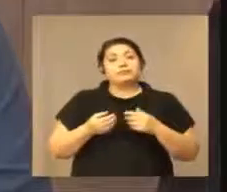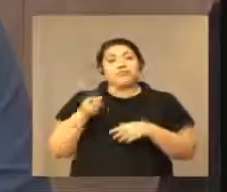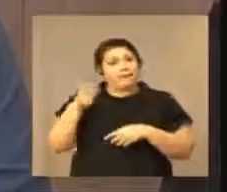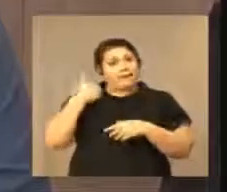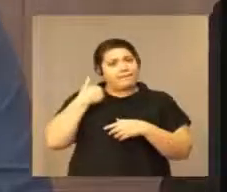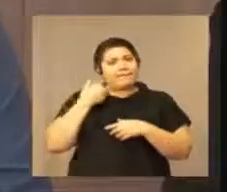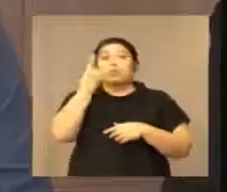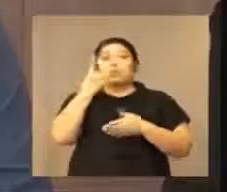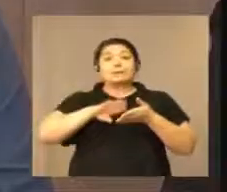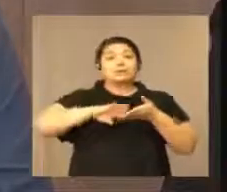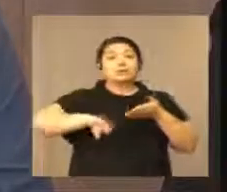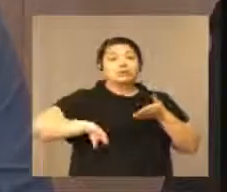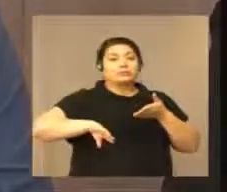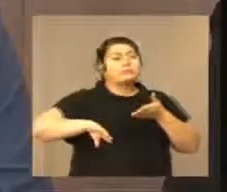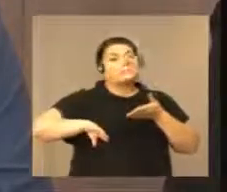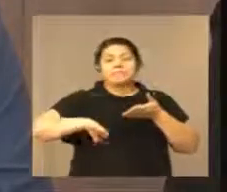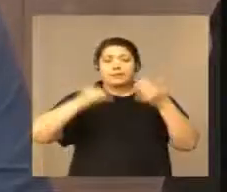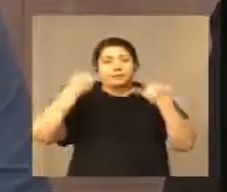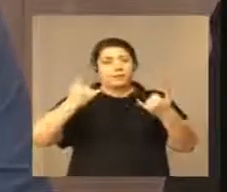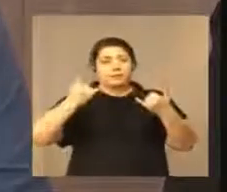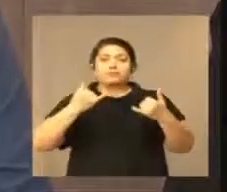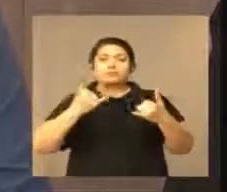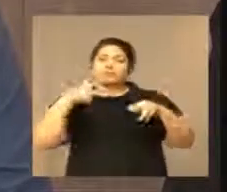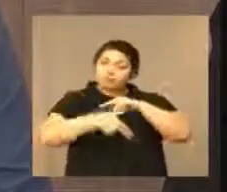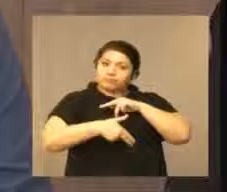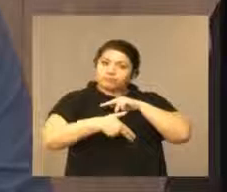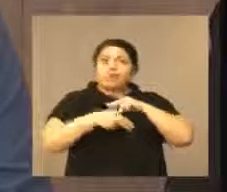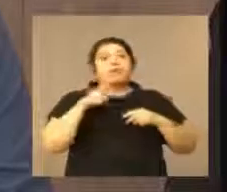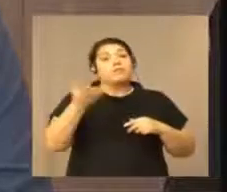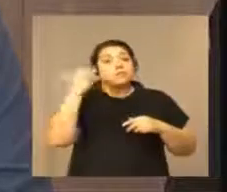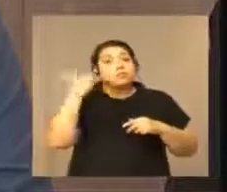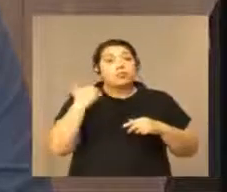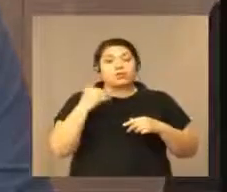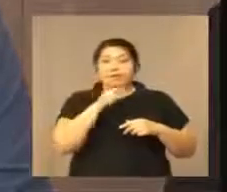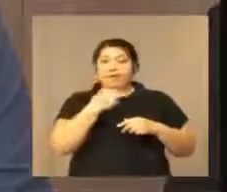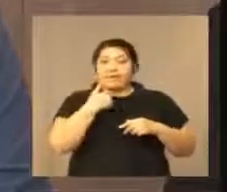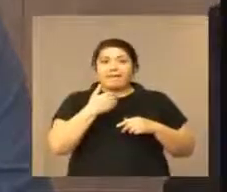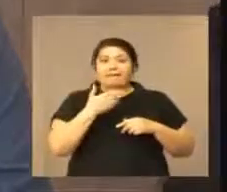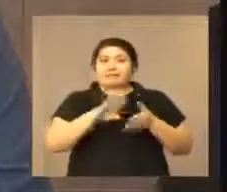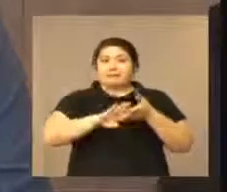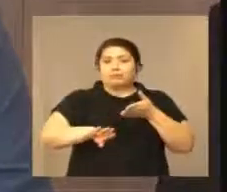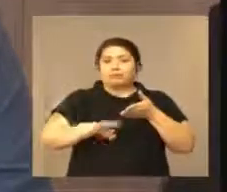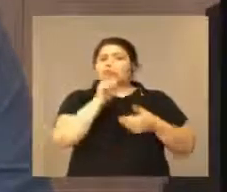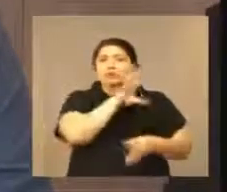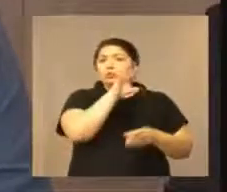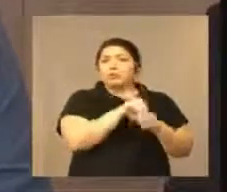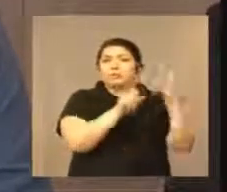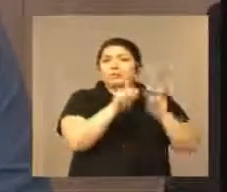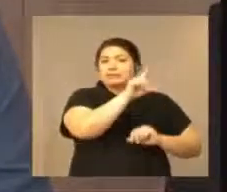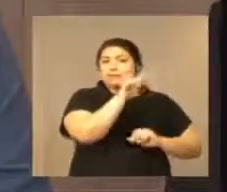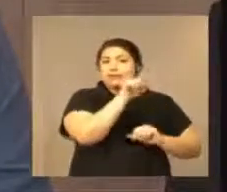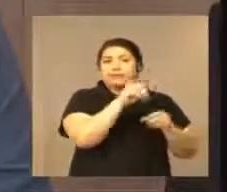exemption that allowed discrimination for people with disabilities on reserve. It also related